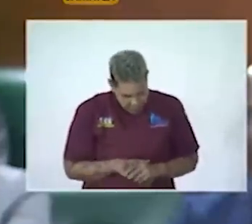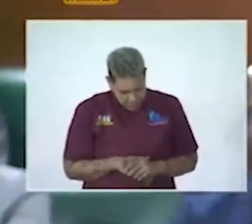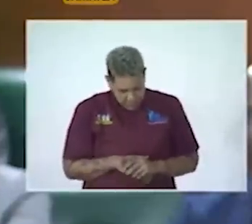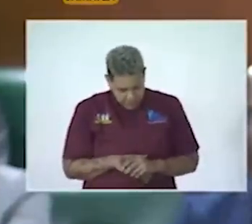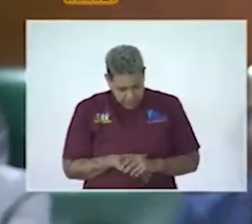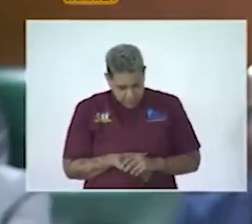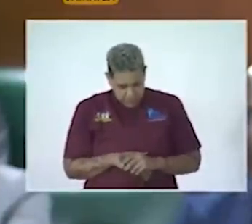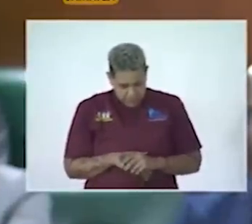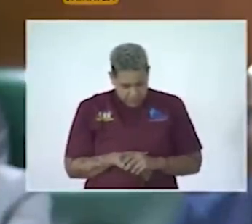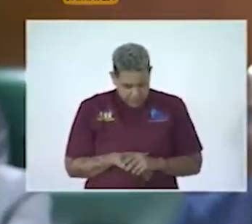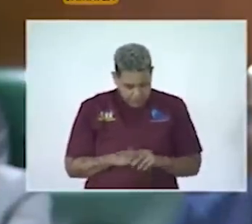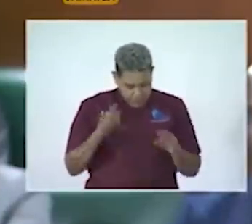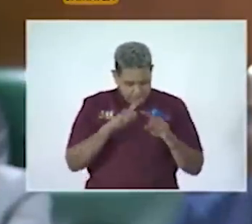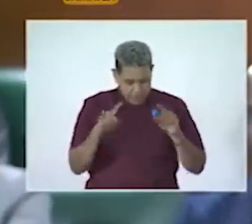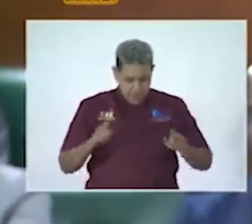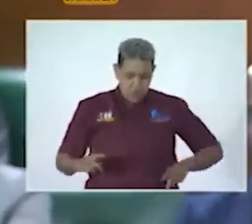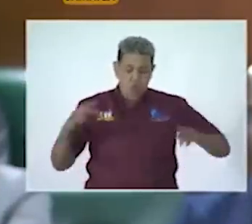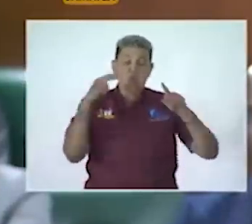point,